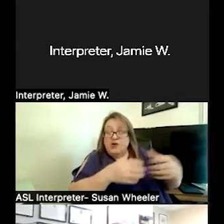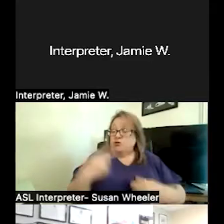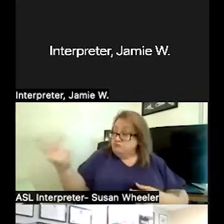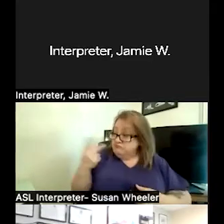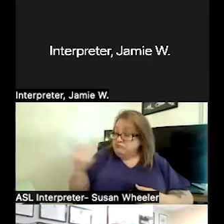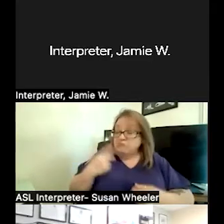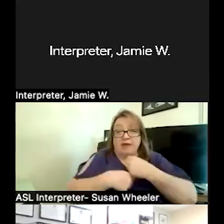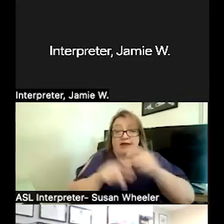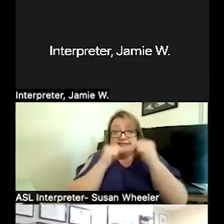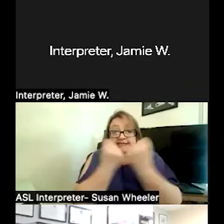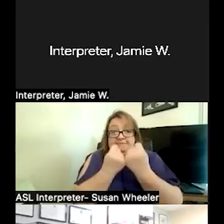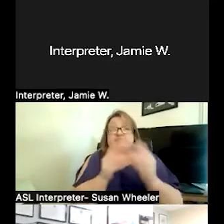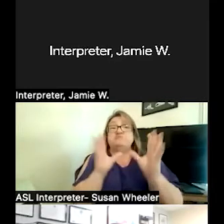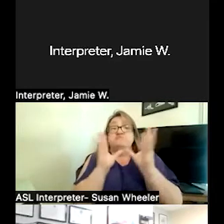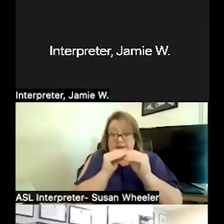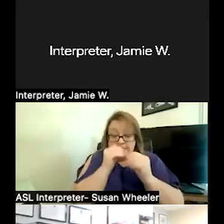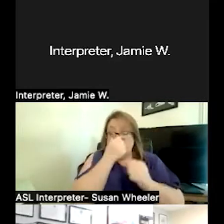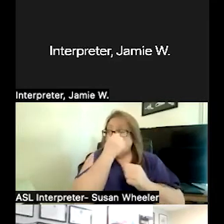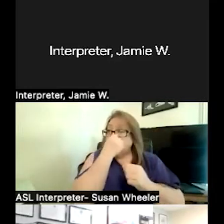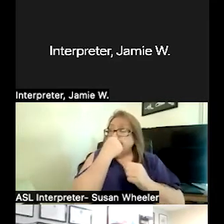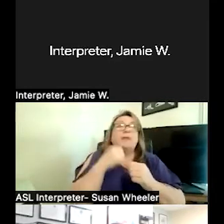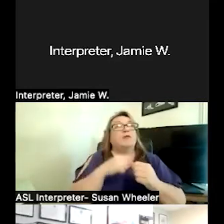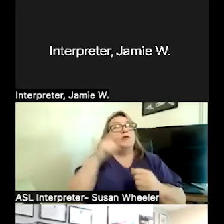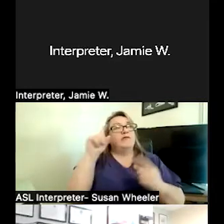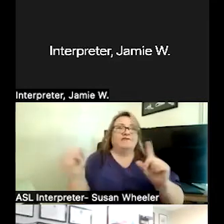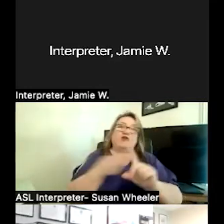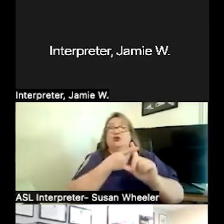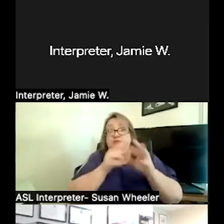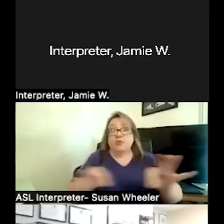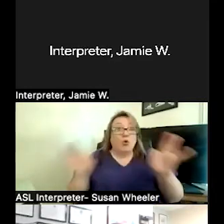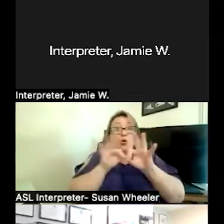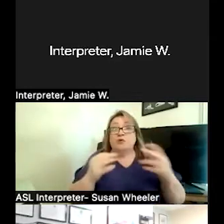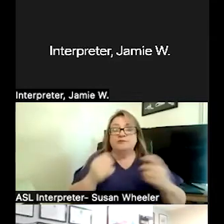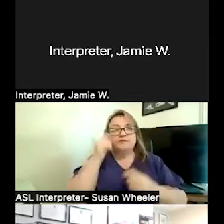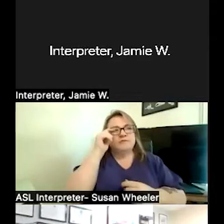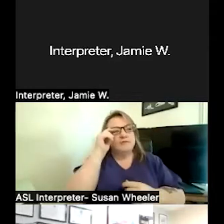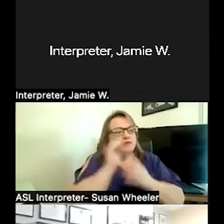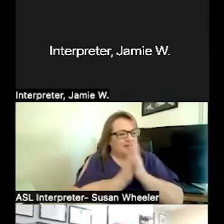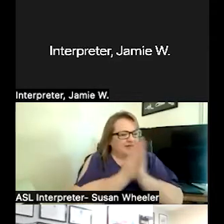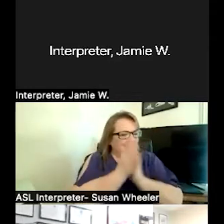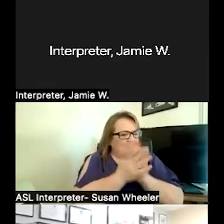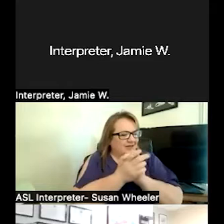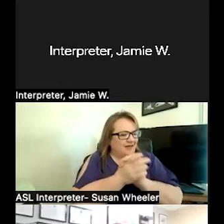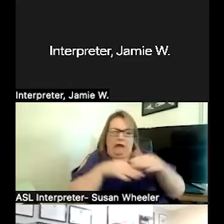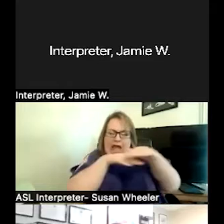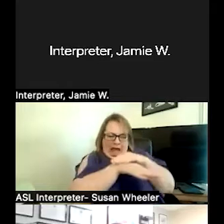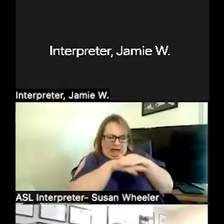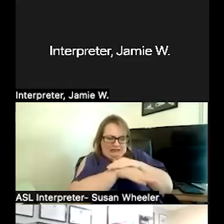first things we had to do was come up of how we would look at the access and functional needs